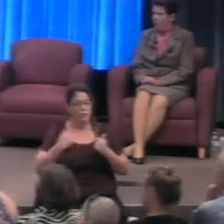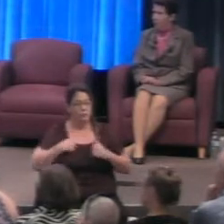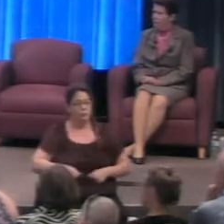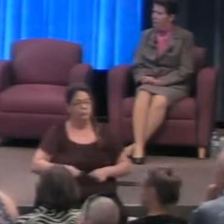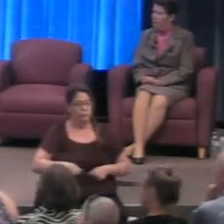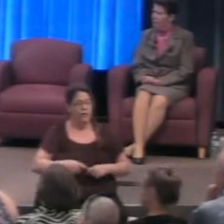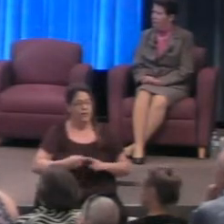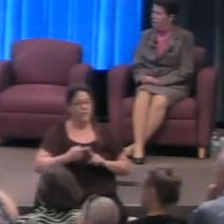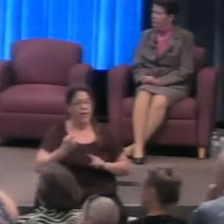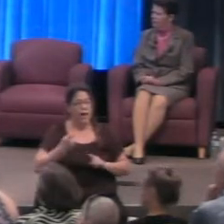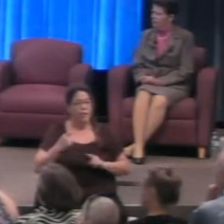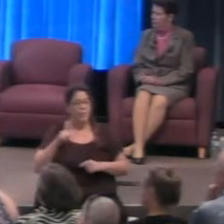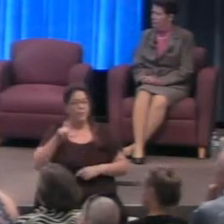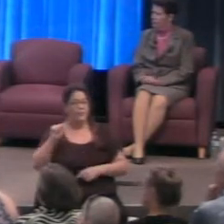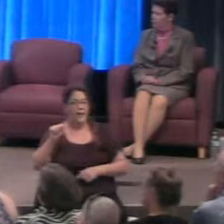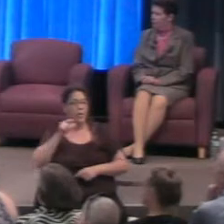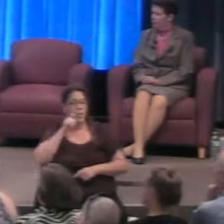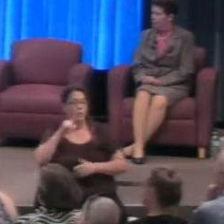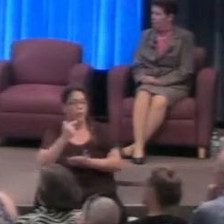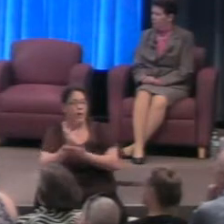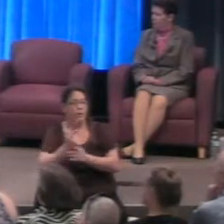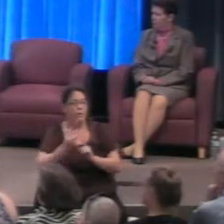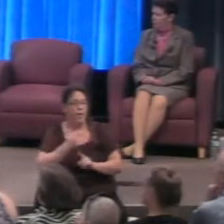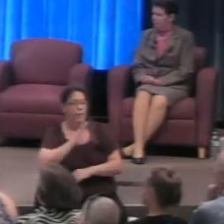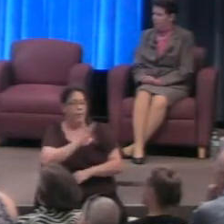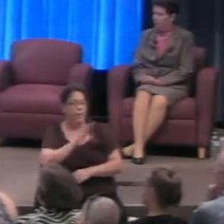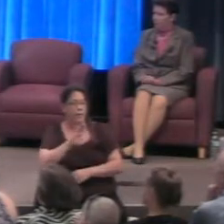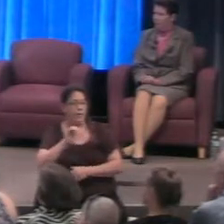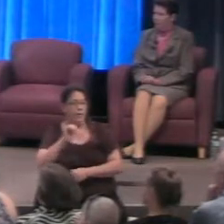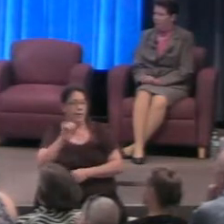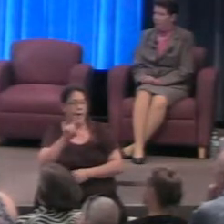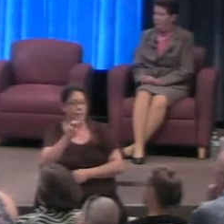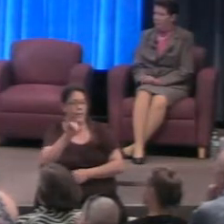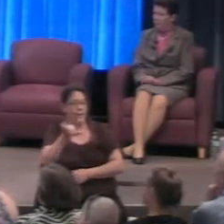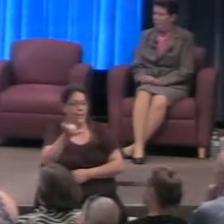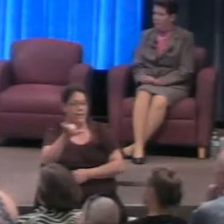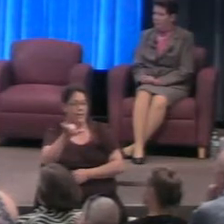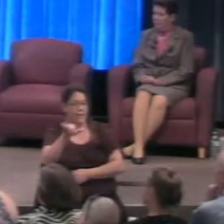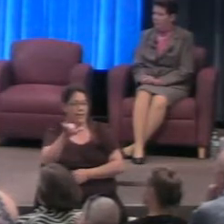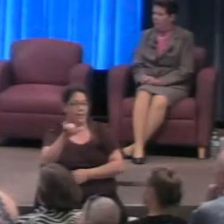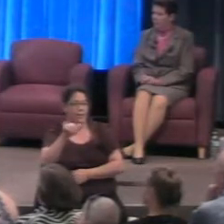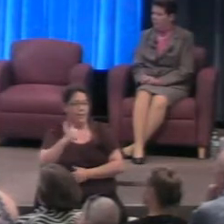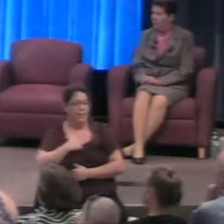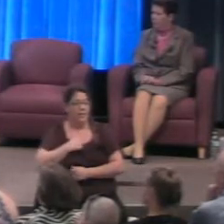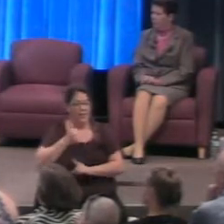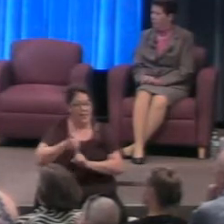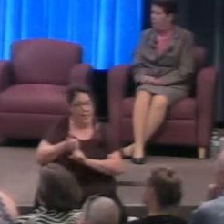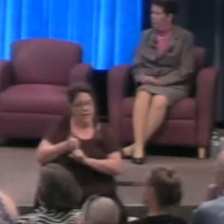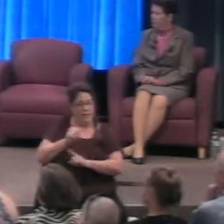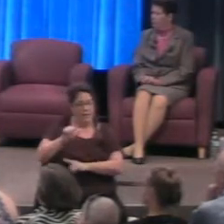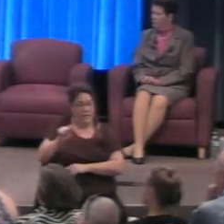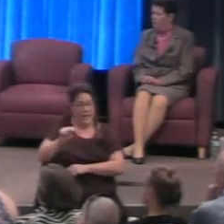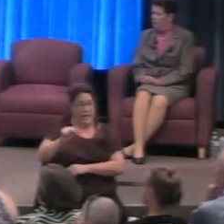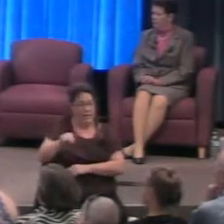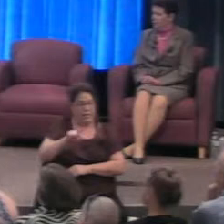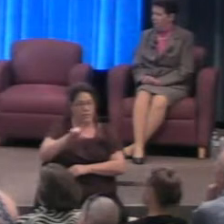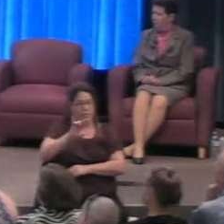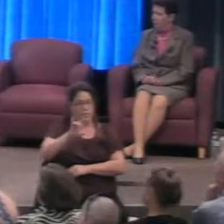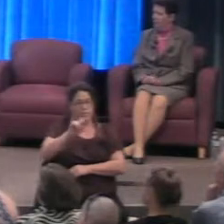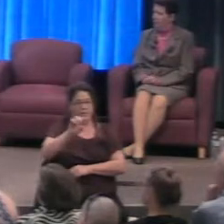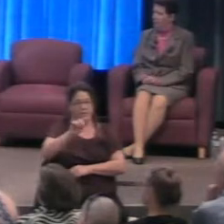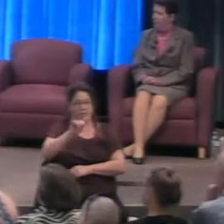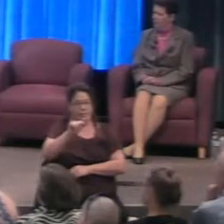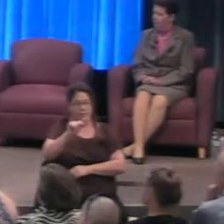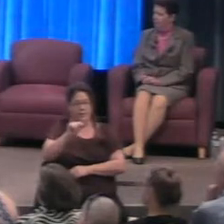graduated from the academy. So now here's the backstory to that. Apparently, this lieutenant was told that he could